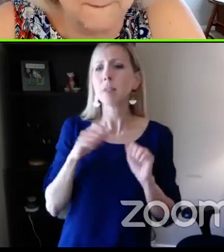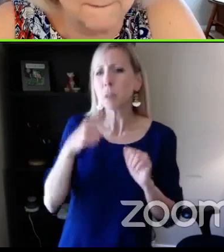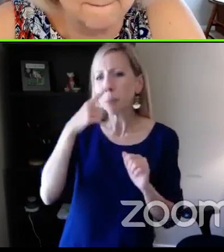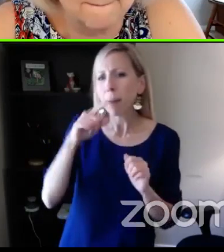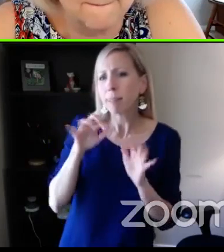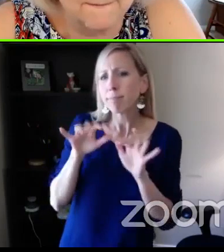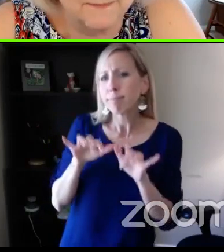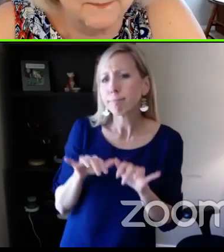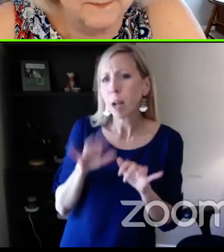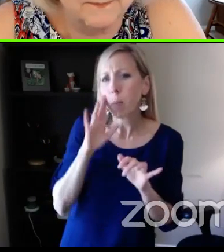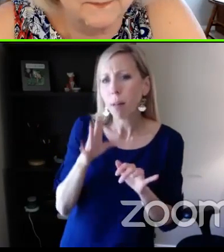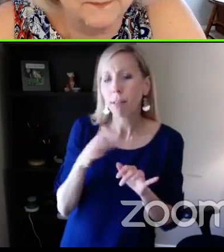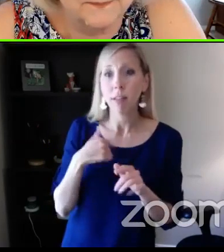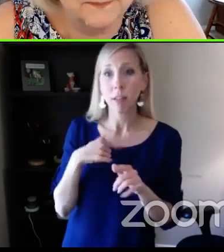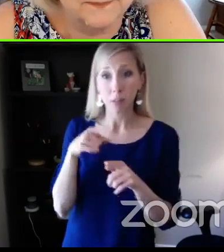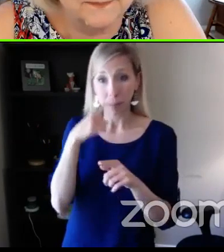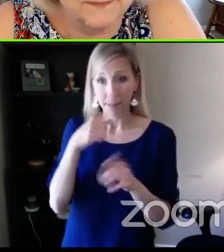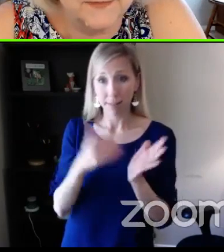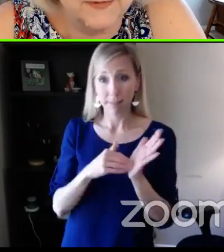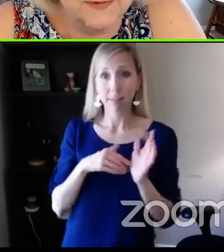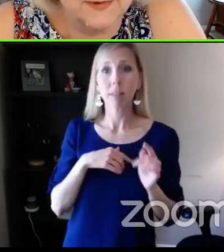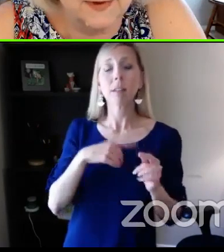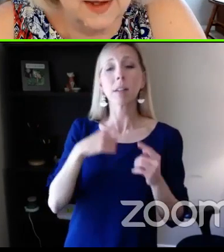www.supportingsuccesscourses.com. Mm-hmm.